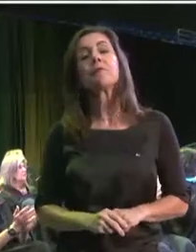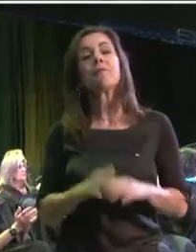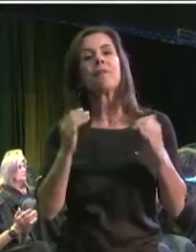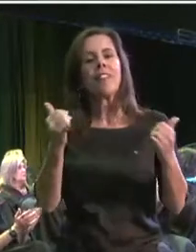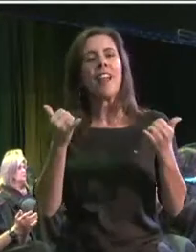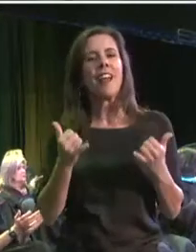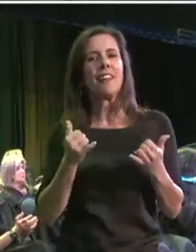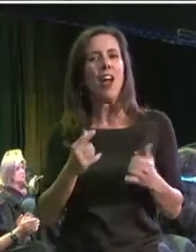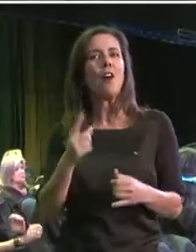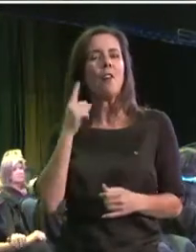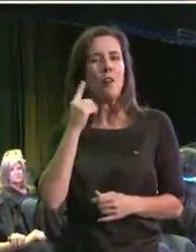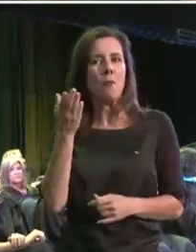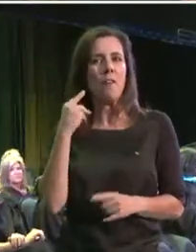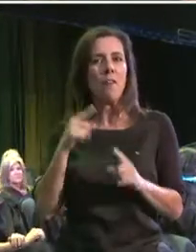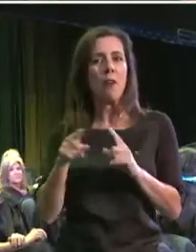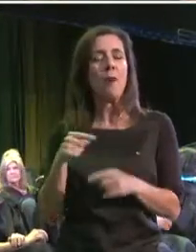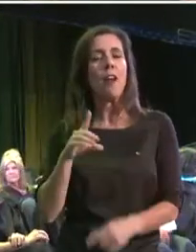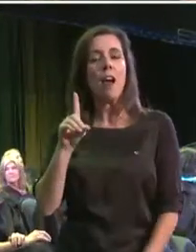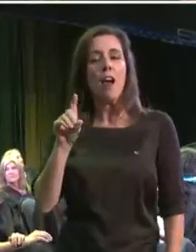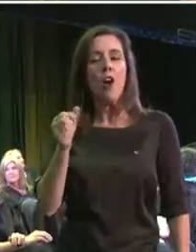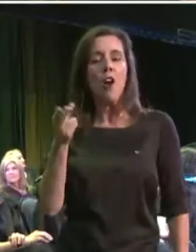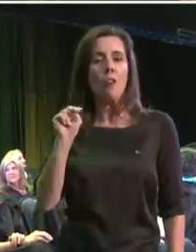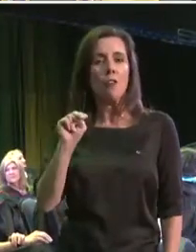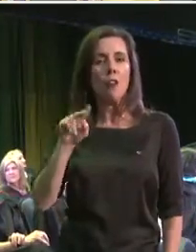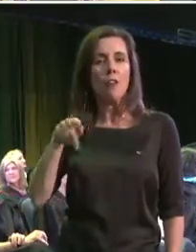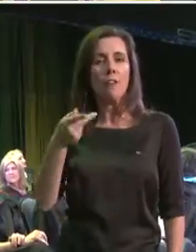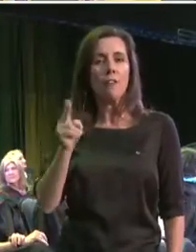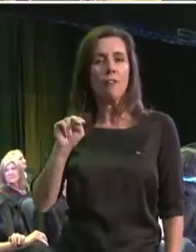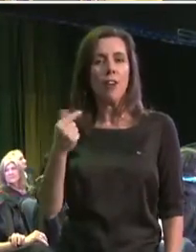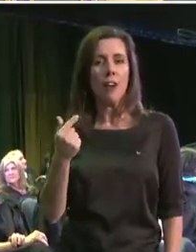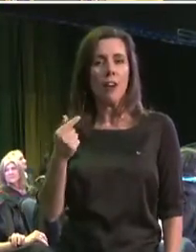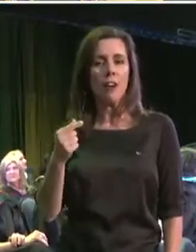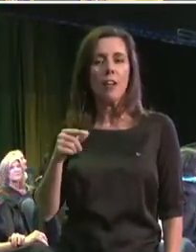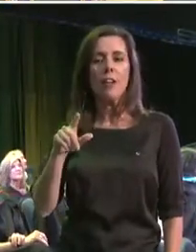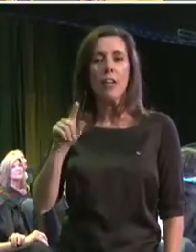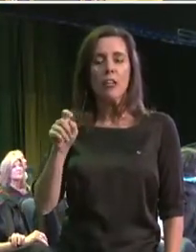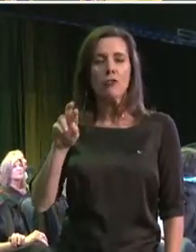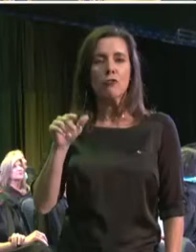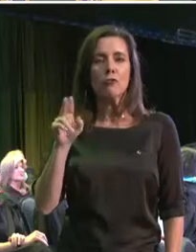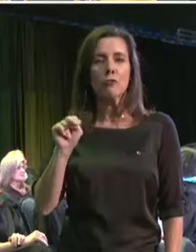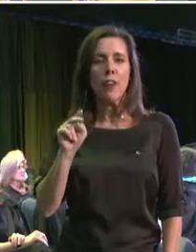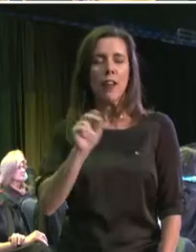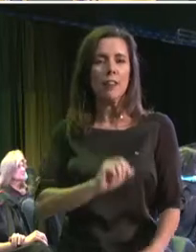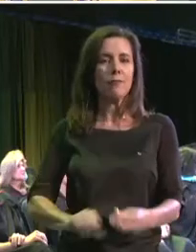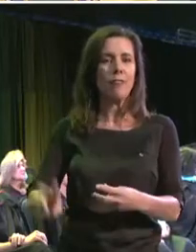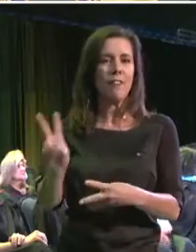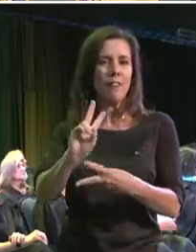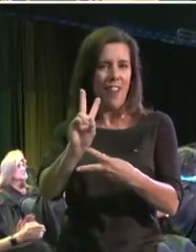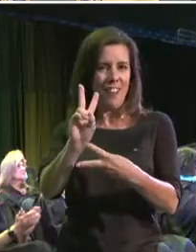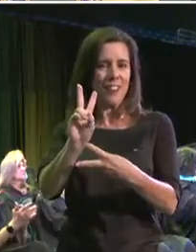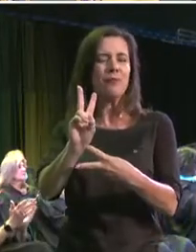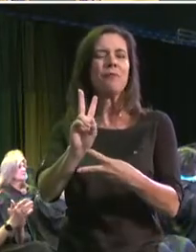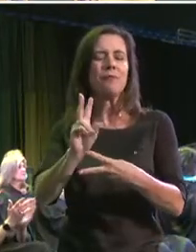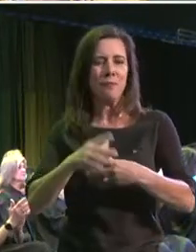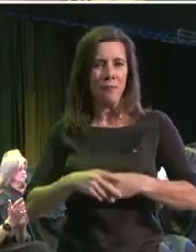And now you heard her before, but this is Doan Phuong Nguyen Tran, our valedictorian.